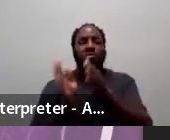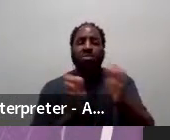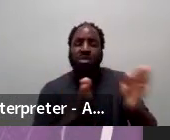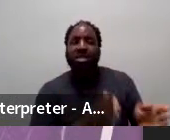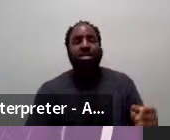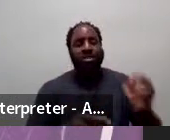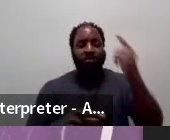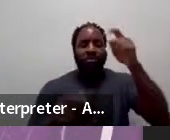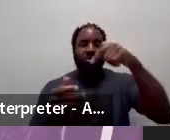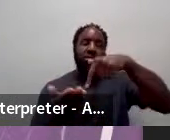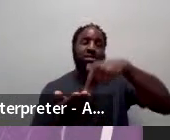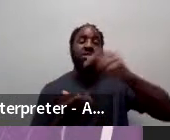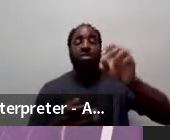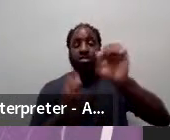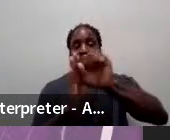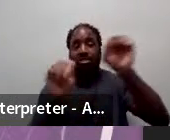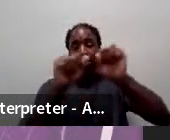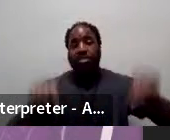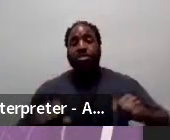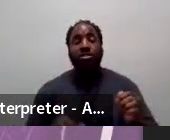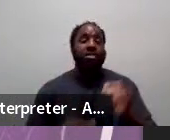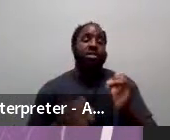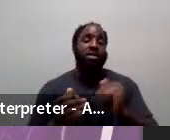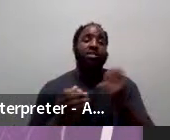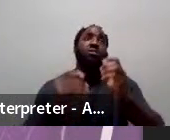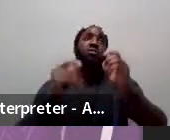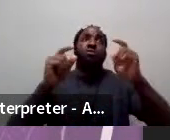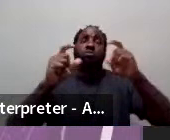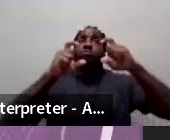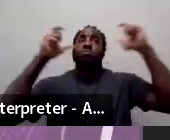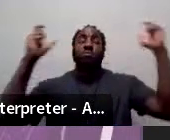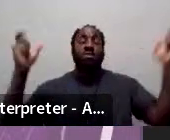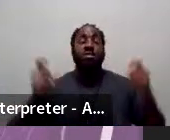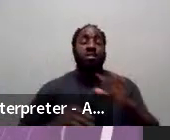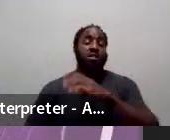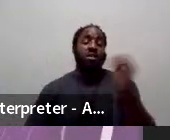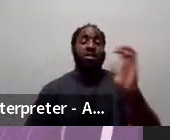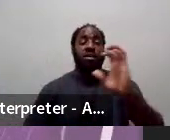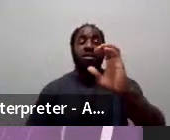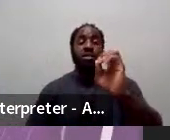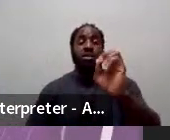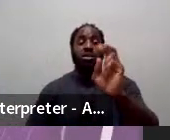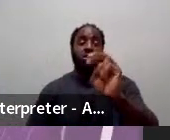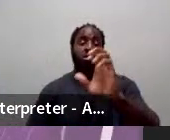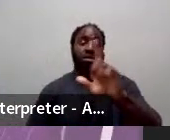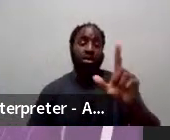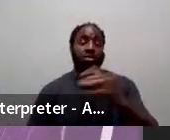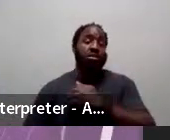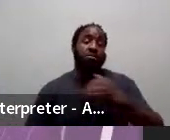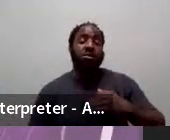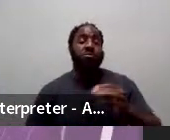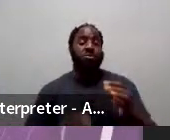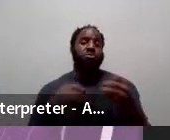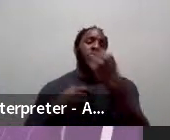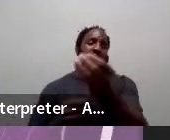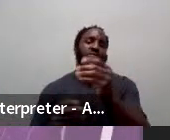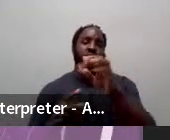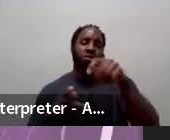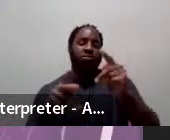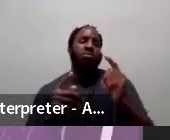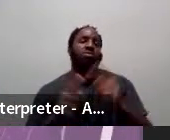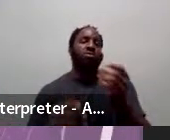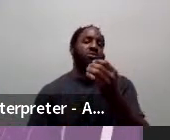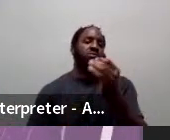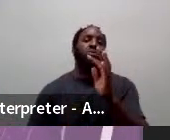It is tremendous, and Council Member, we would love to give you a chance to say a couple of words in a minute too.